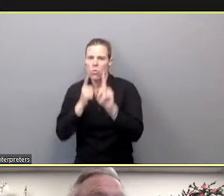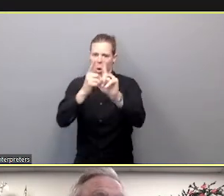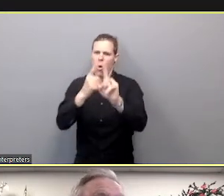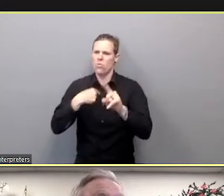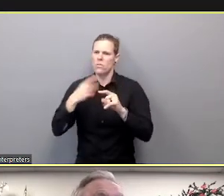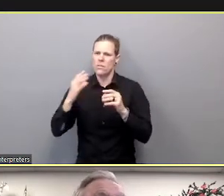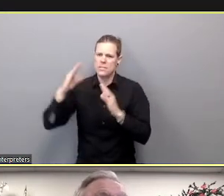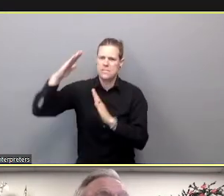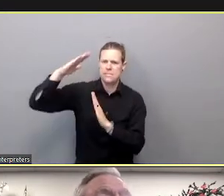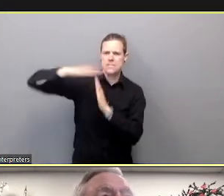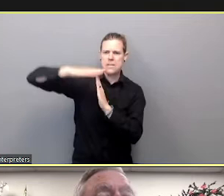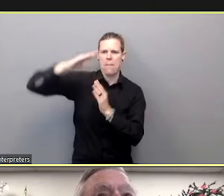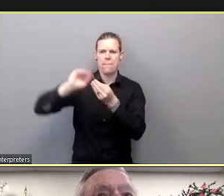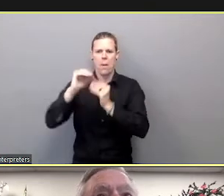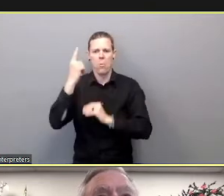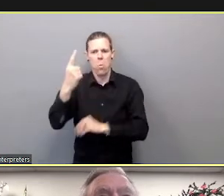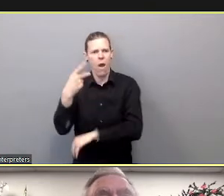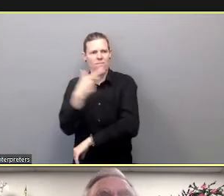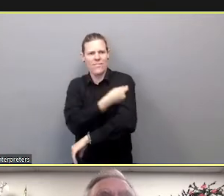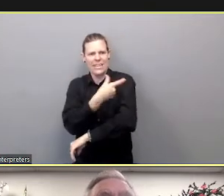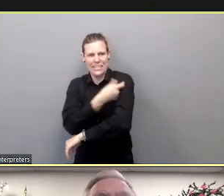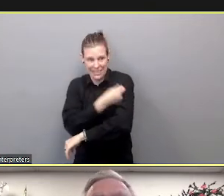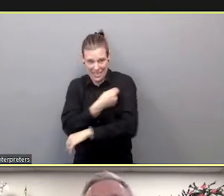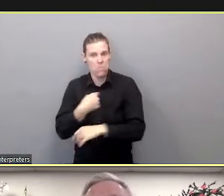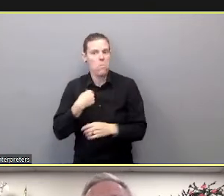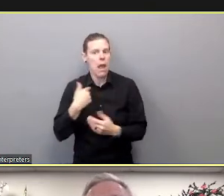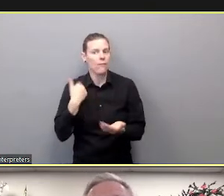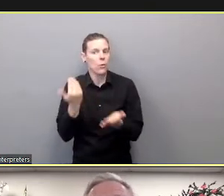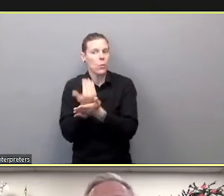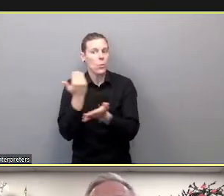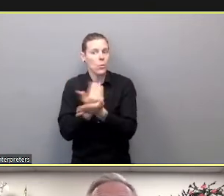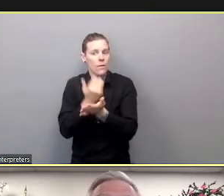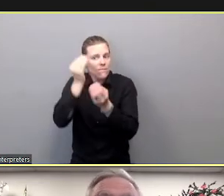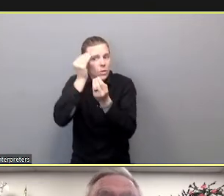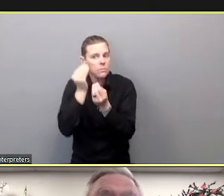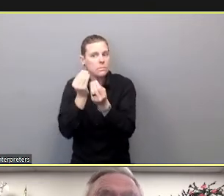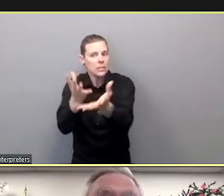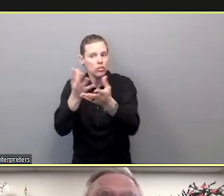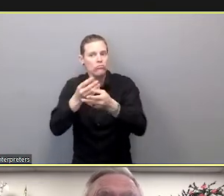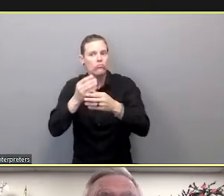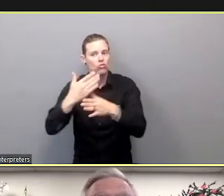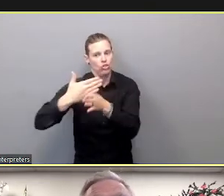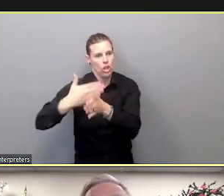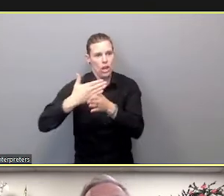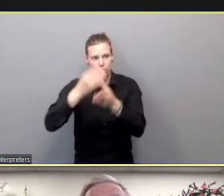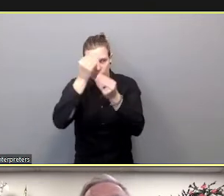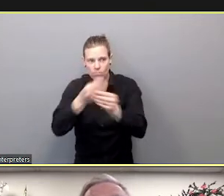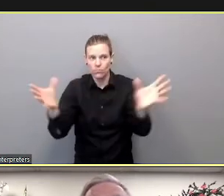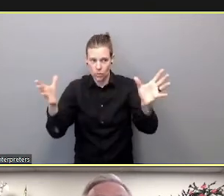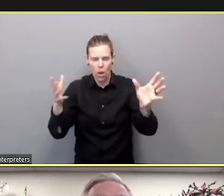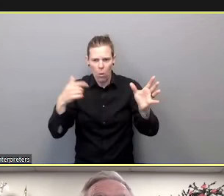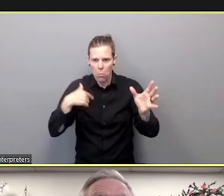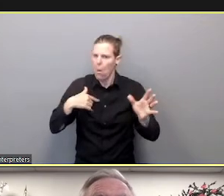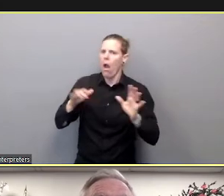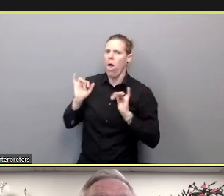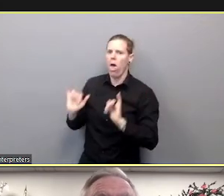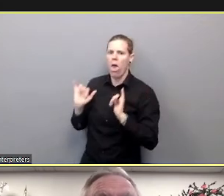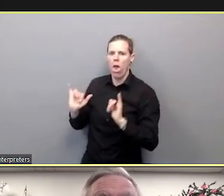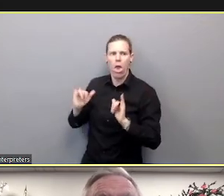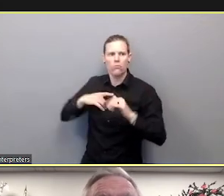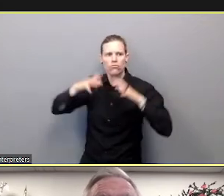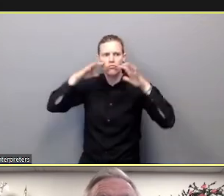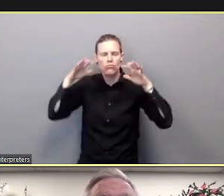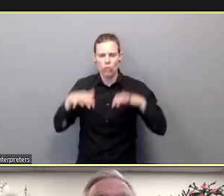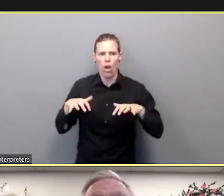shocking data about vaccine breakthrough today and the average age of people who die unvaccinated